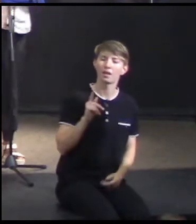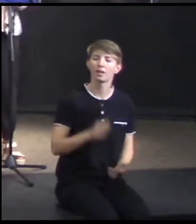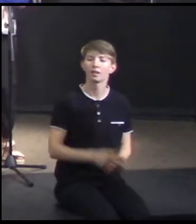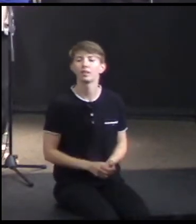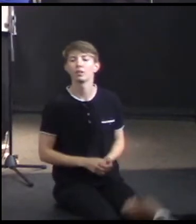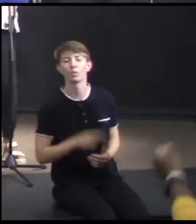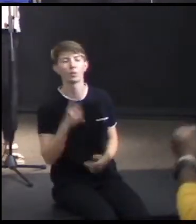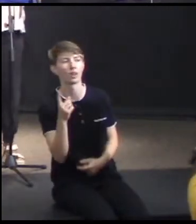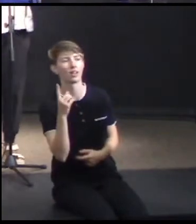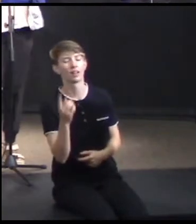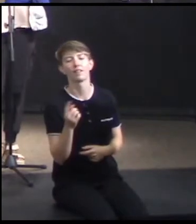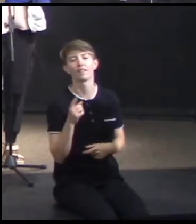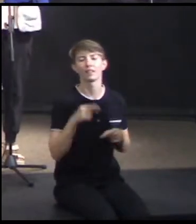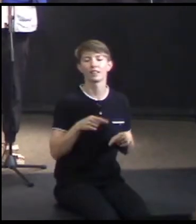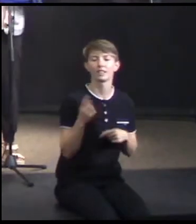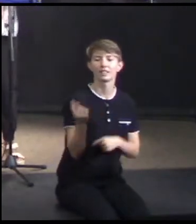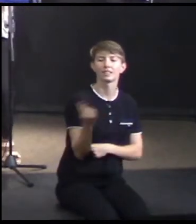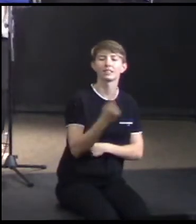utaboya.